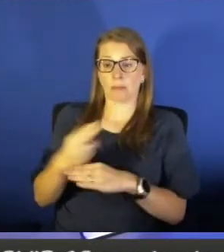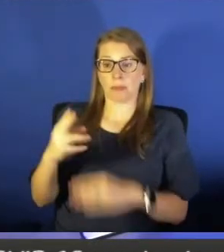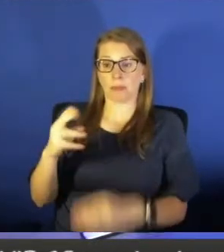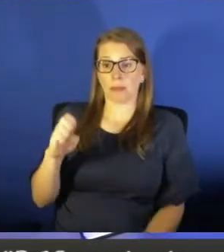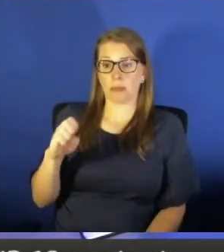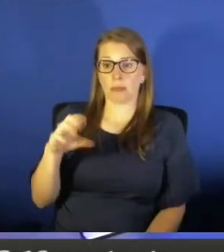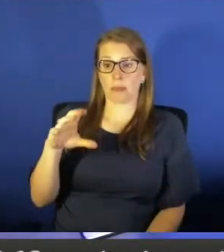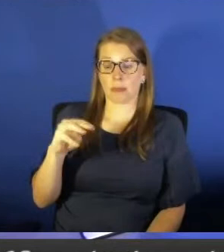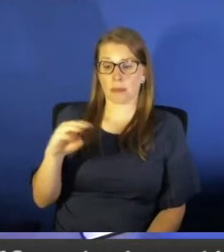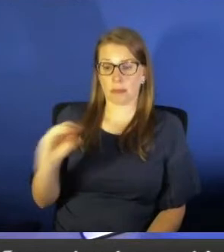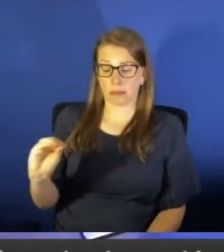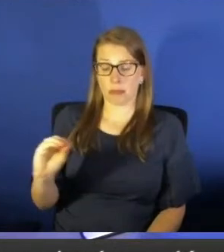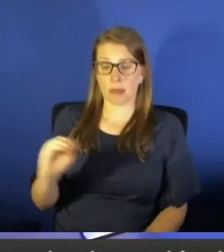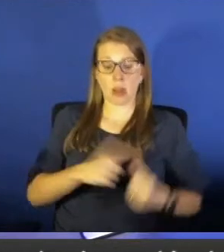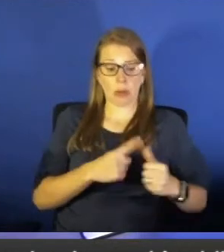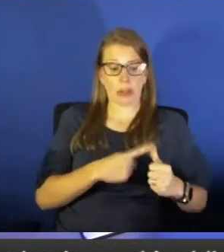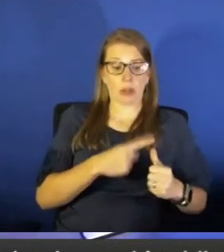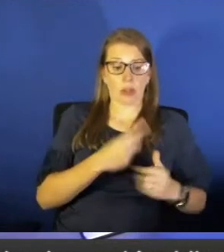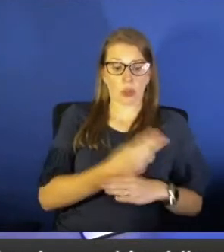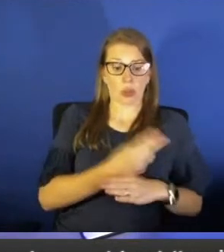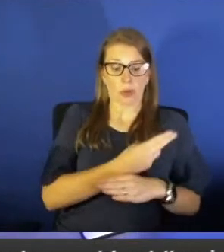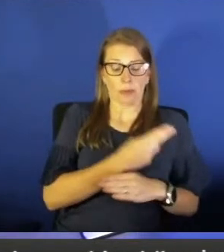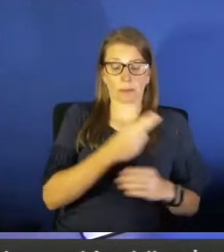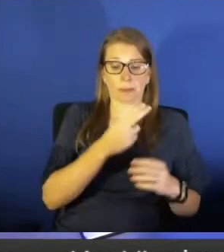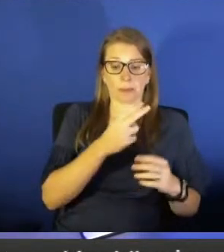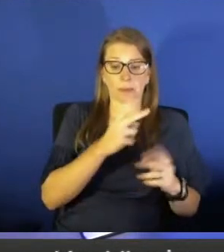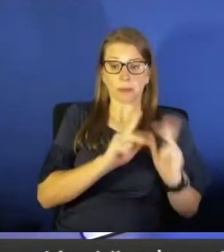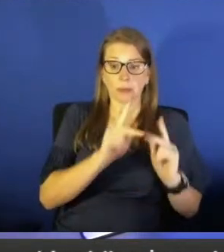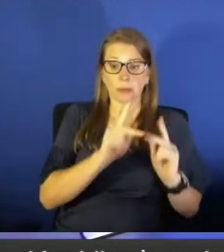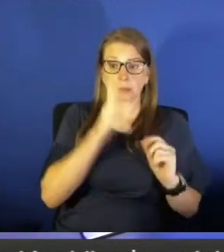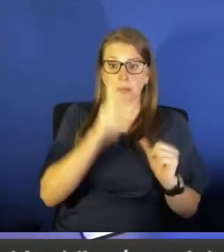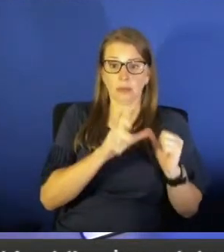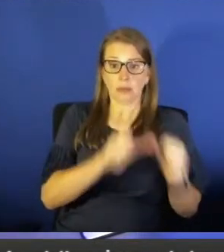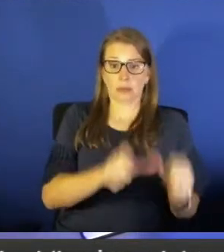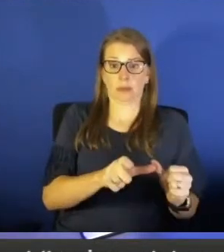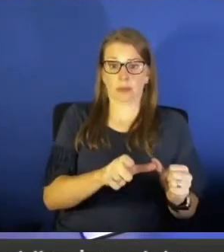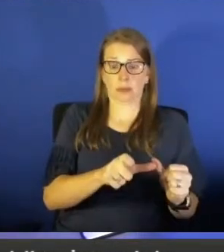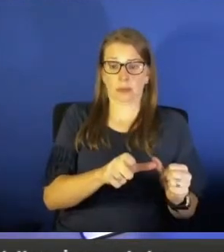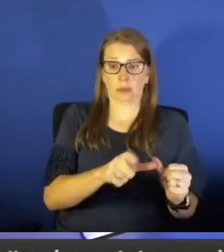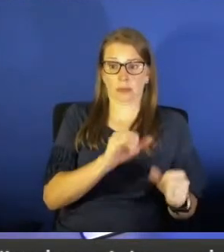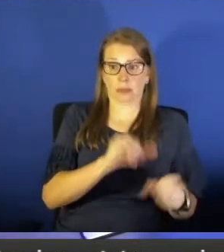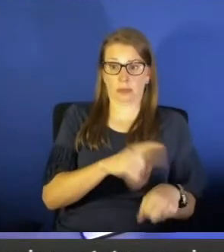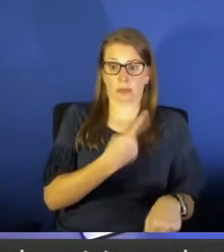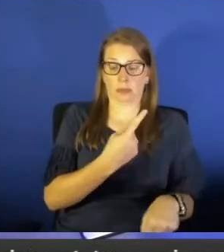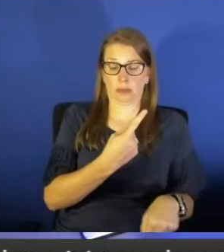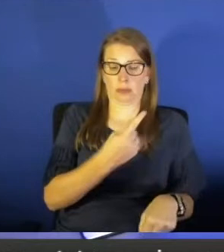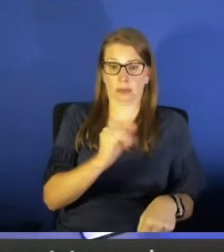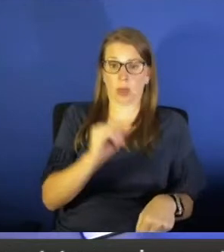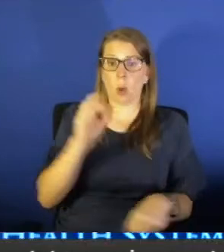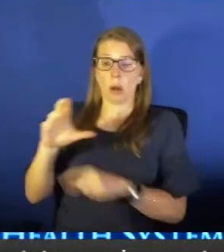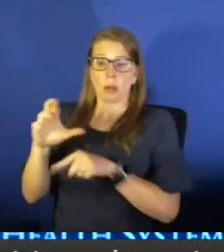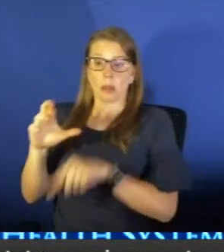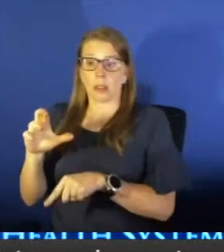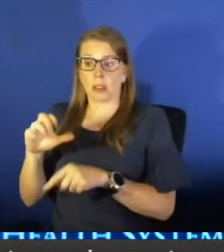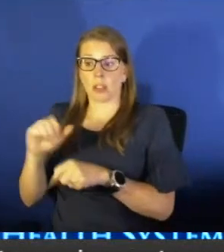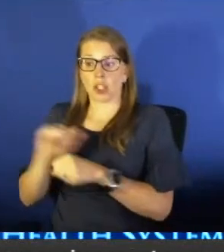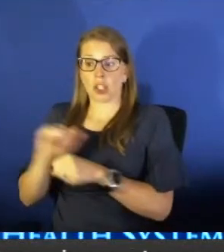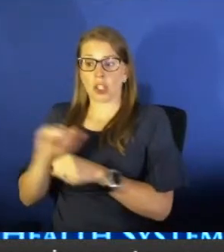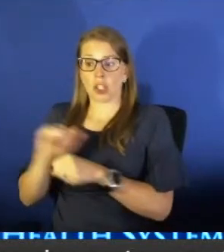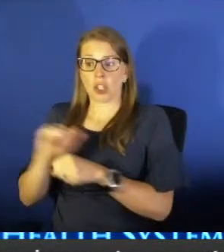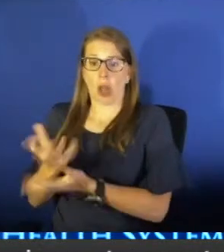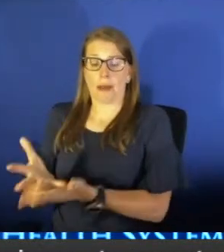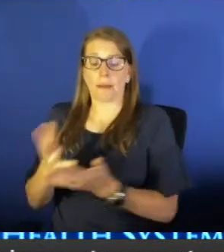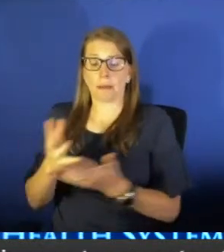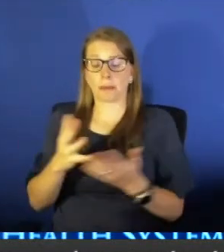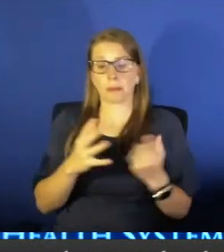the original uses for ECMO, would people be on it for that long as well? So is it just because of COVID they were on so long? Yeah, prior to this, the broadest use was quite honestly